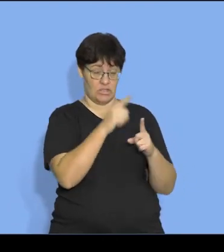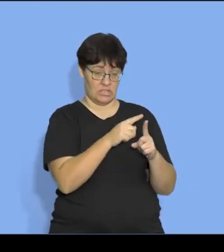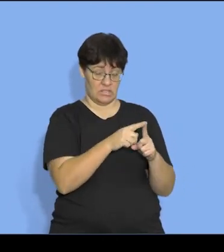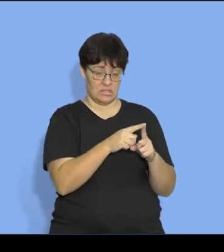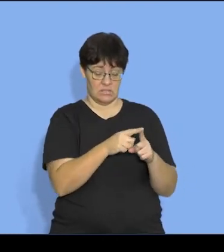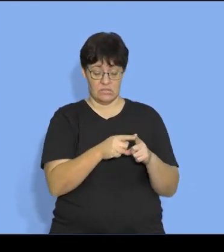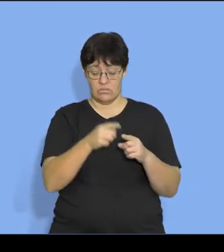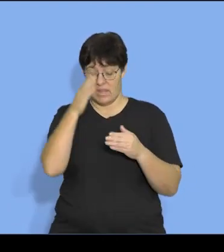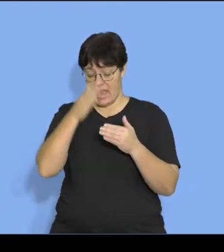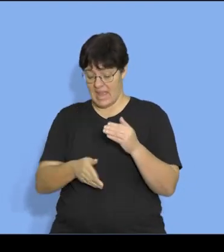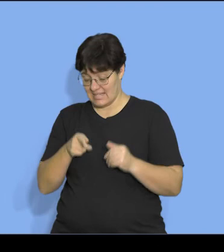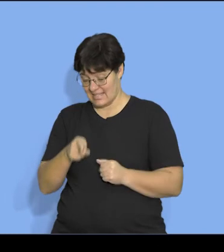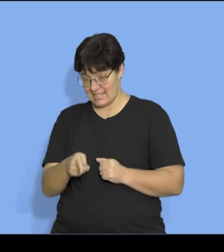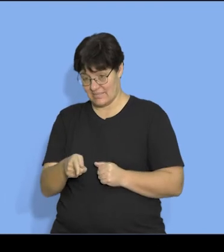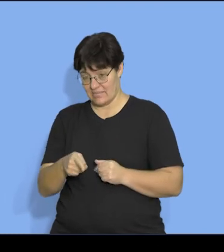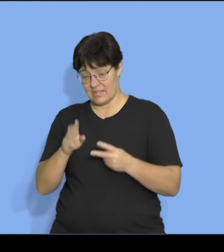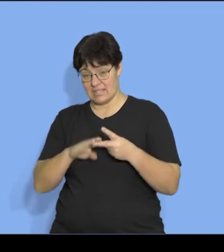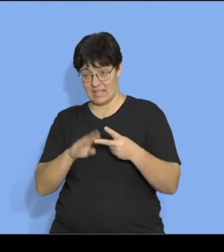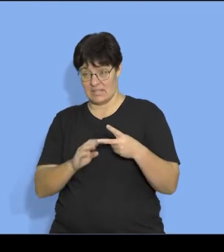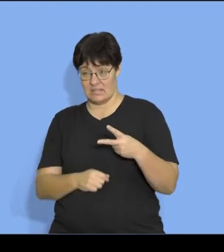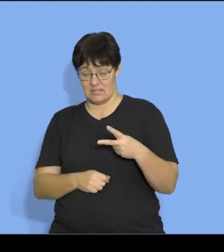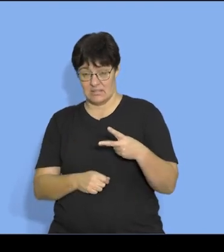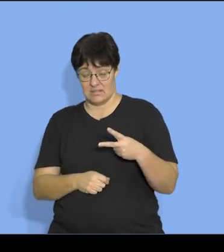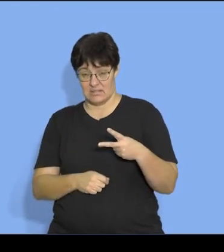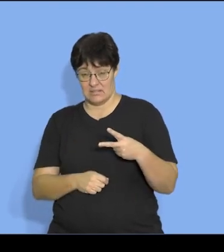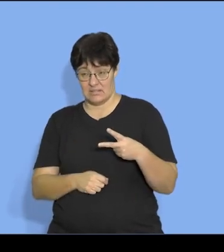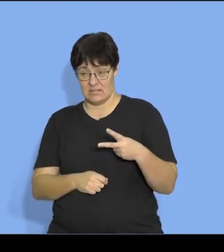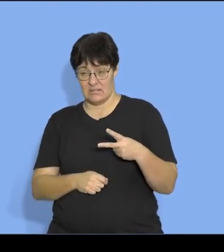one to the end of the last one. And